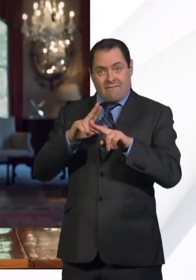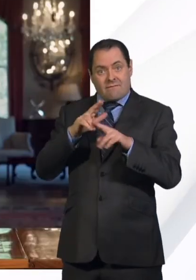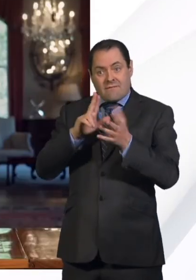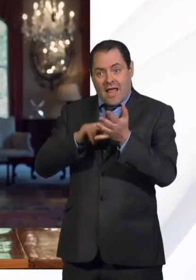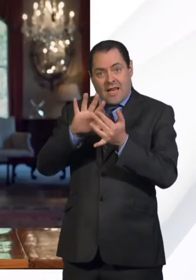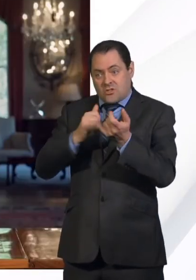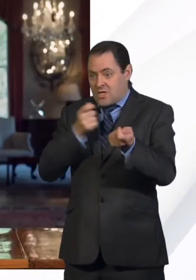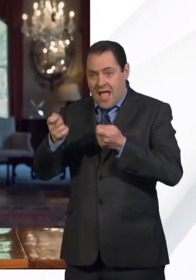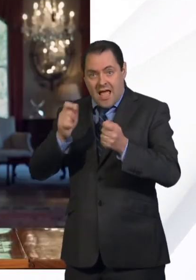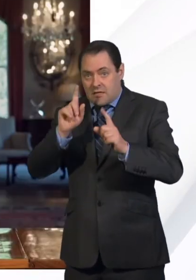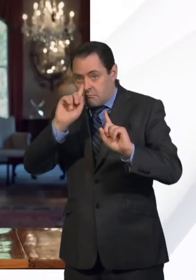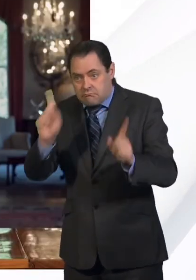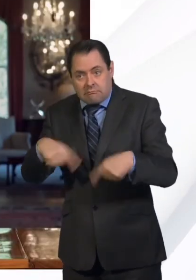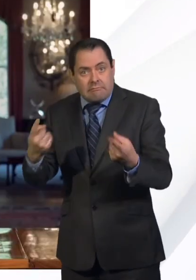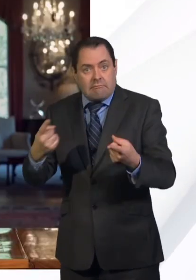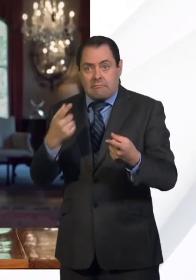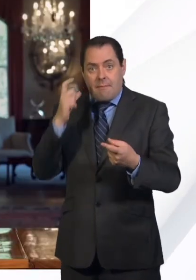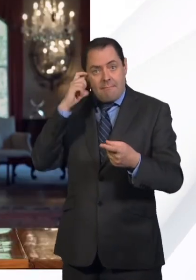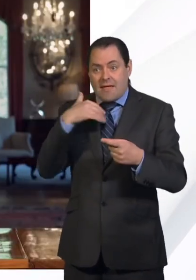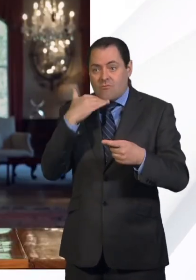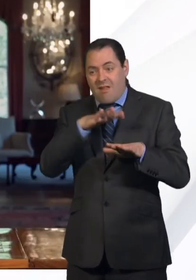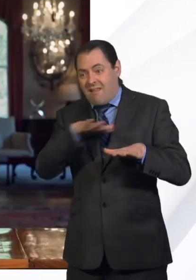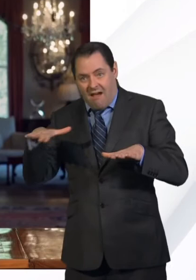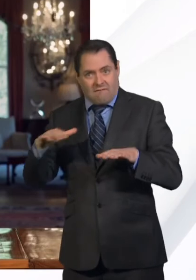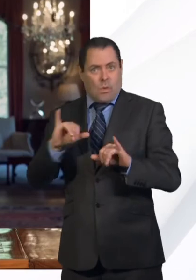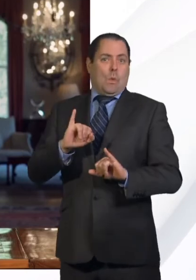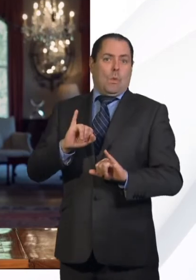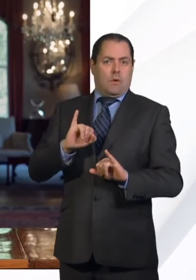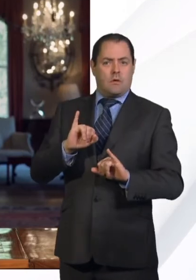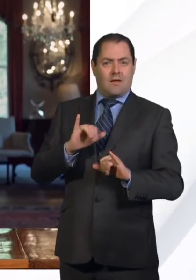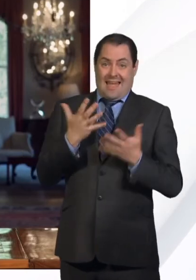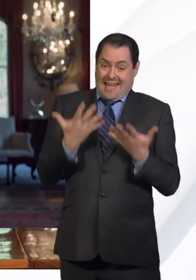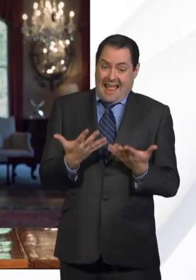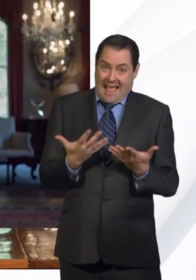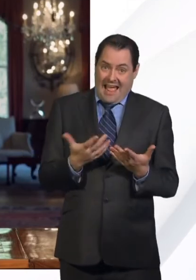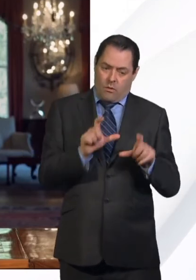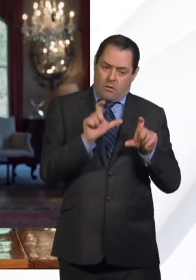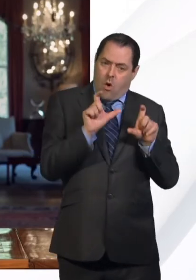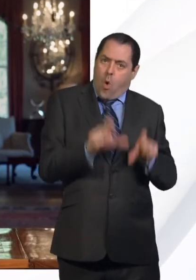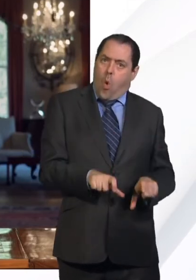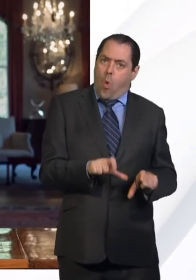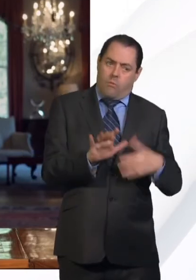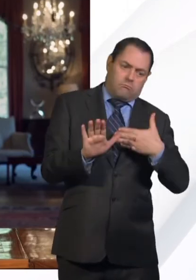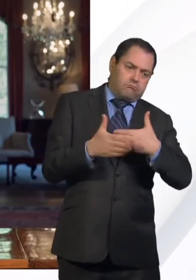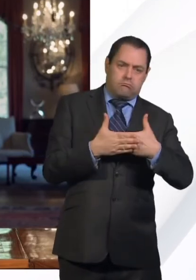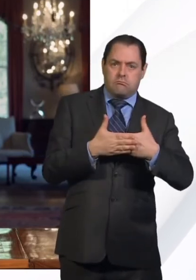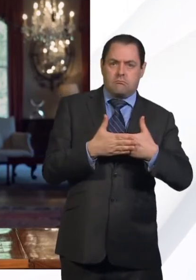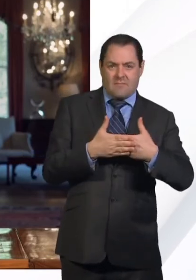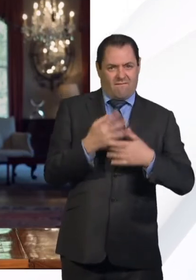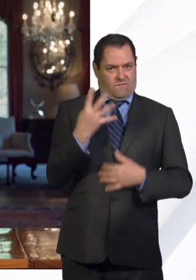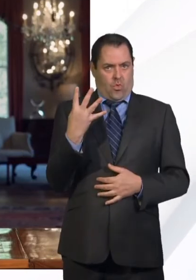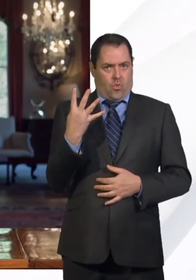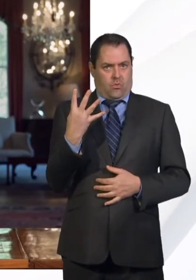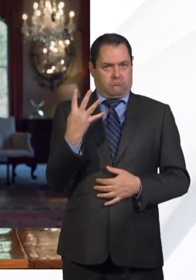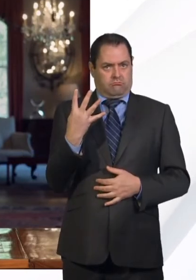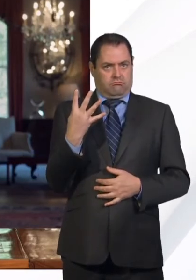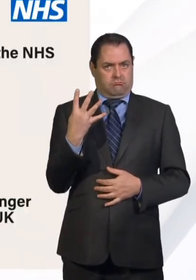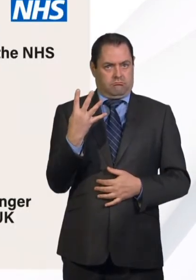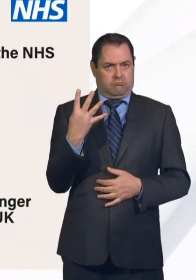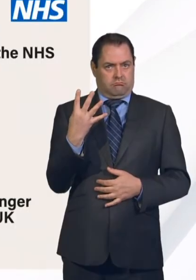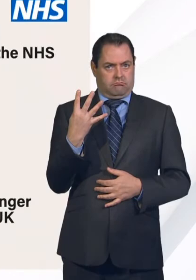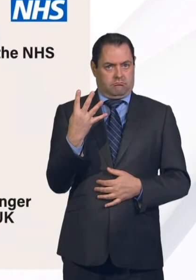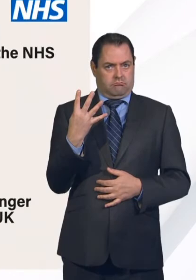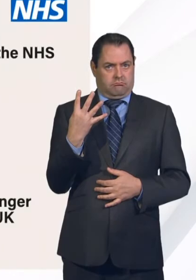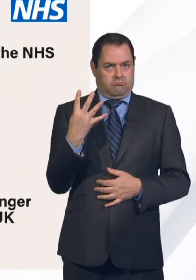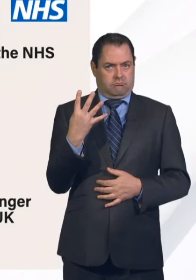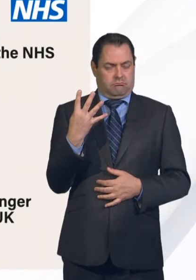Over the period of the lockdown, we've been in level 4, and it's thanks to your sacrifice we're now in a position to